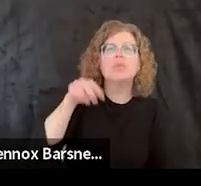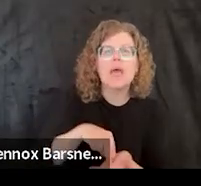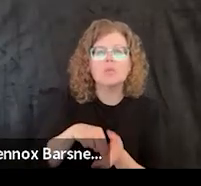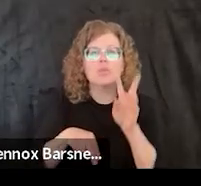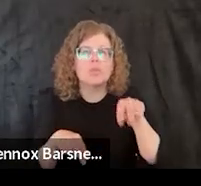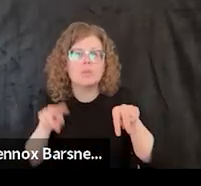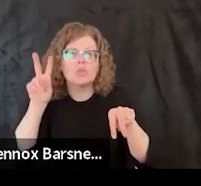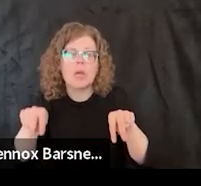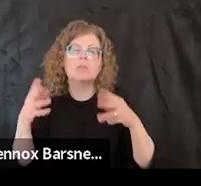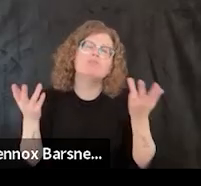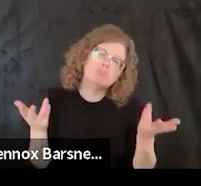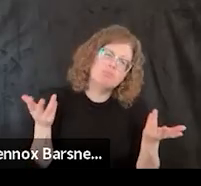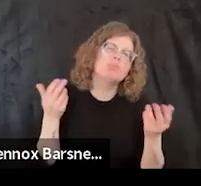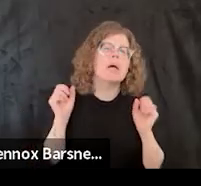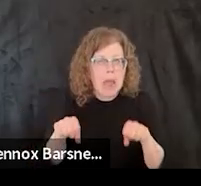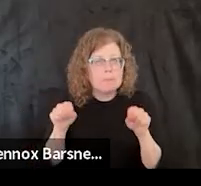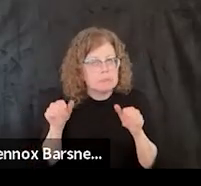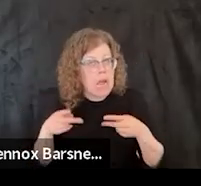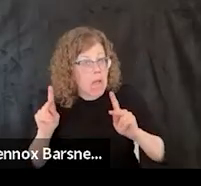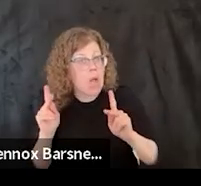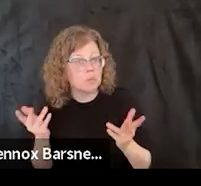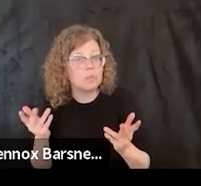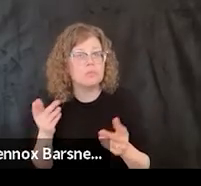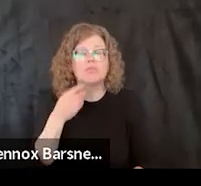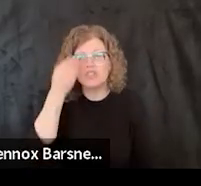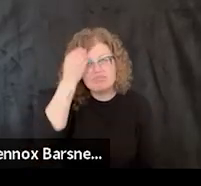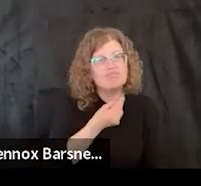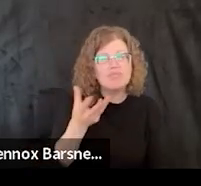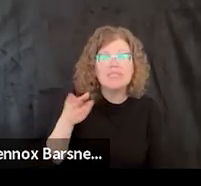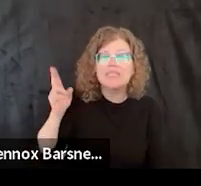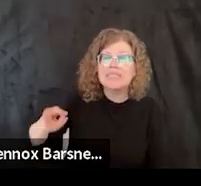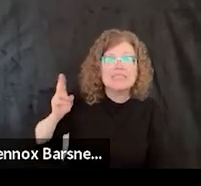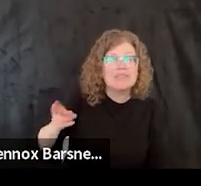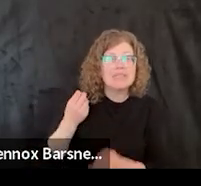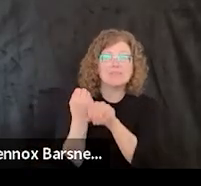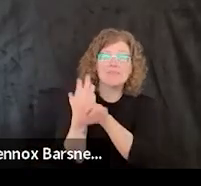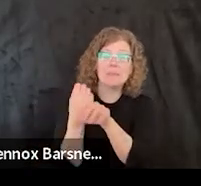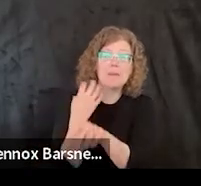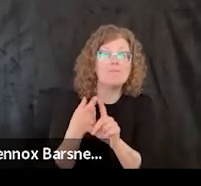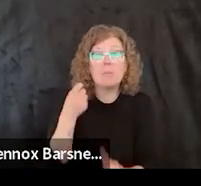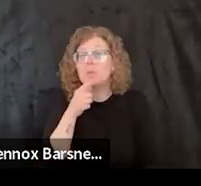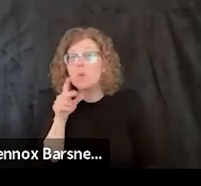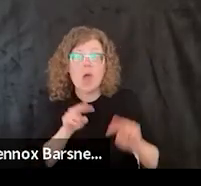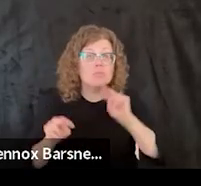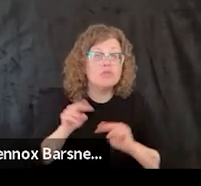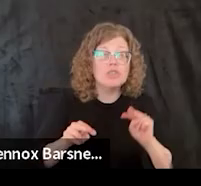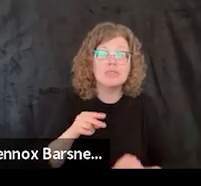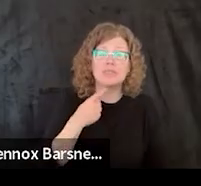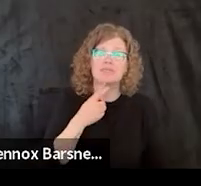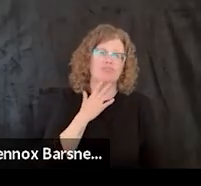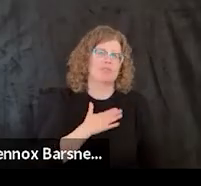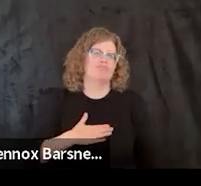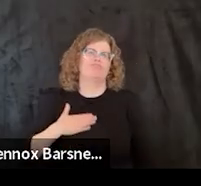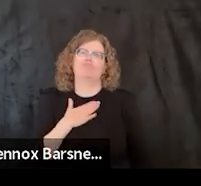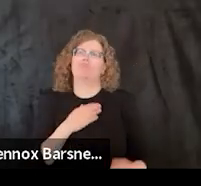Assessors often wish budgets had more clarity and detail provided, so don't leave room for questions or confusion here. Try to be clear